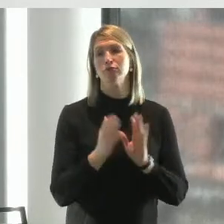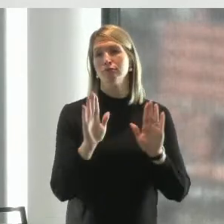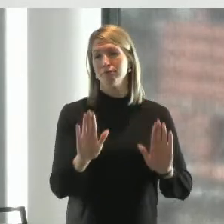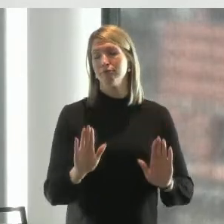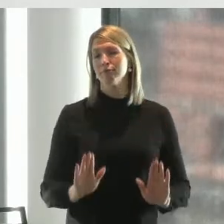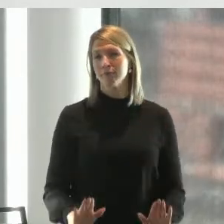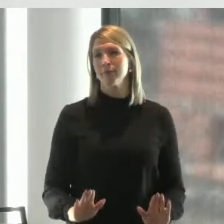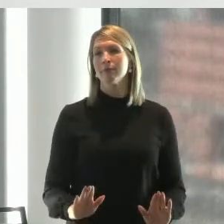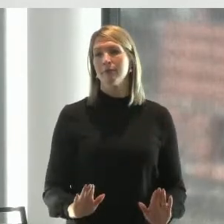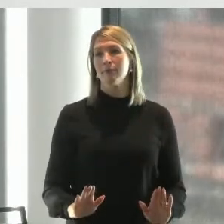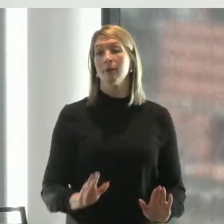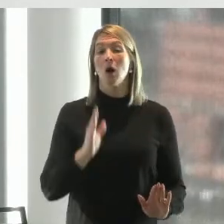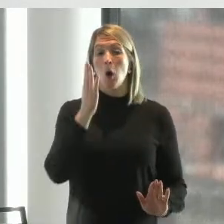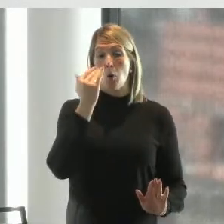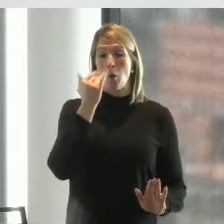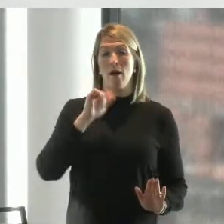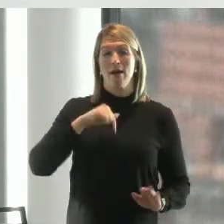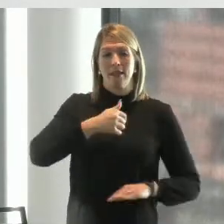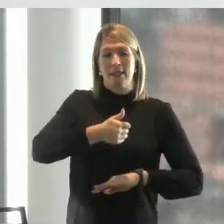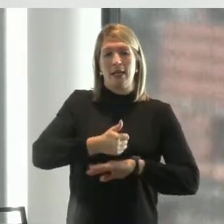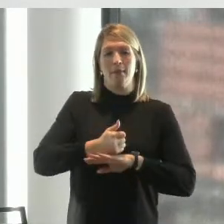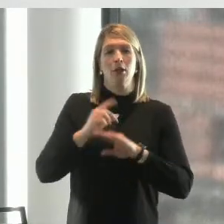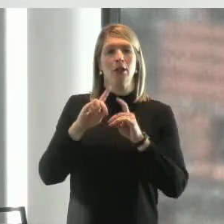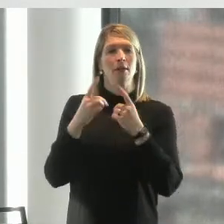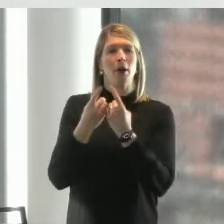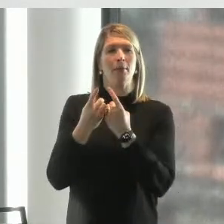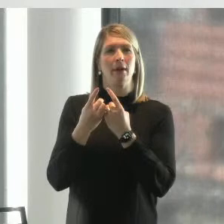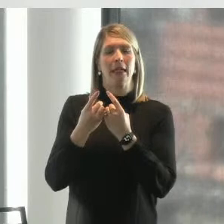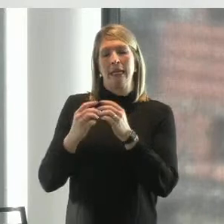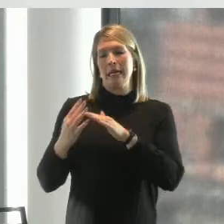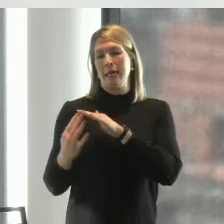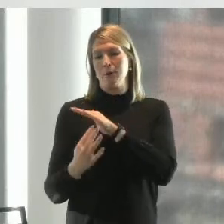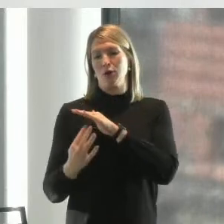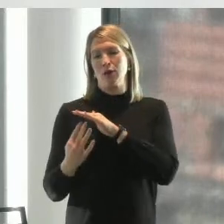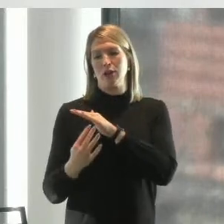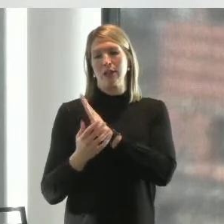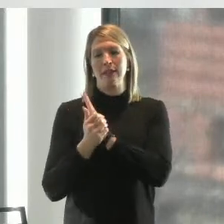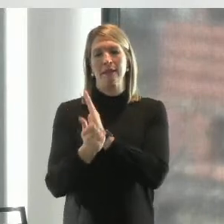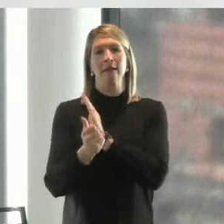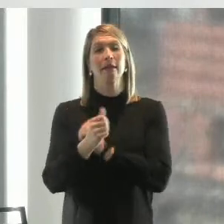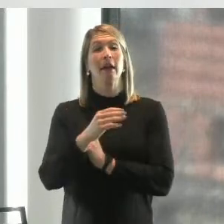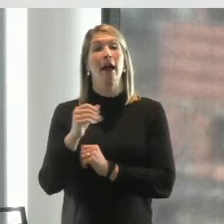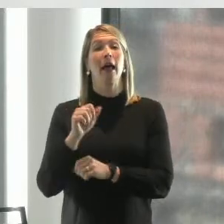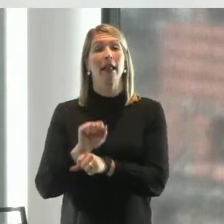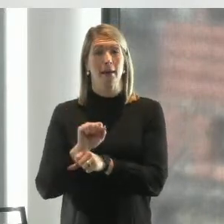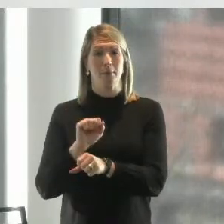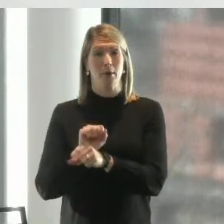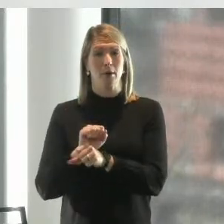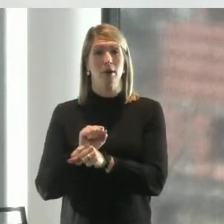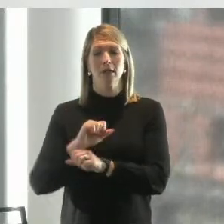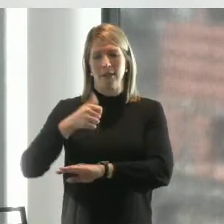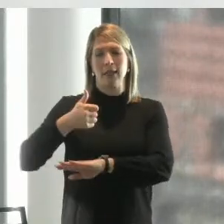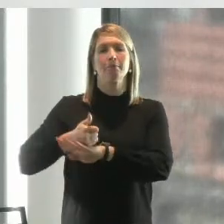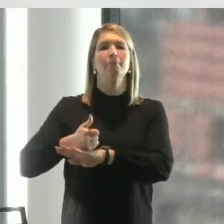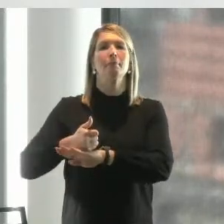Department of Immigration, Skills and Labor, to demonstrate that this is a priority for our Liberal